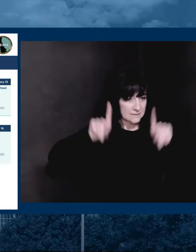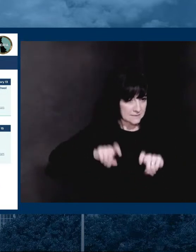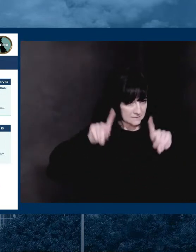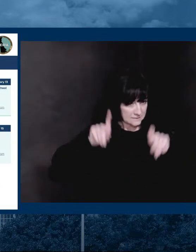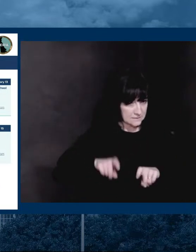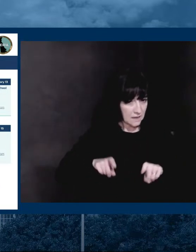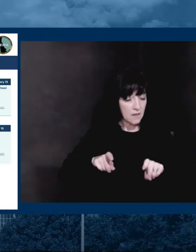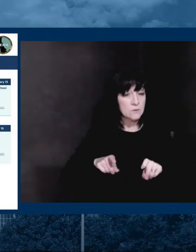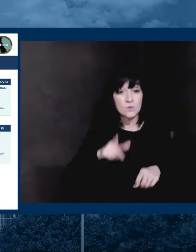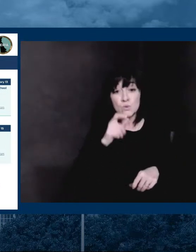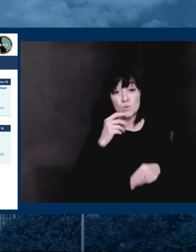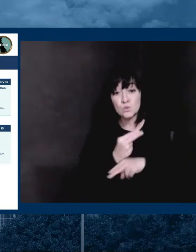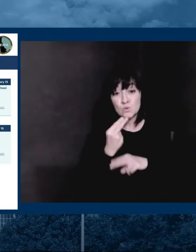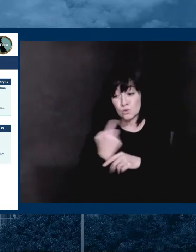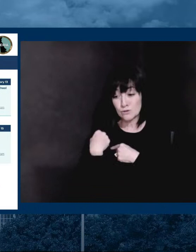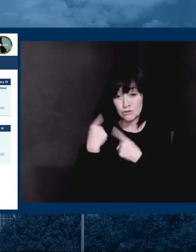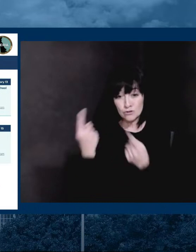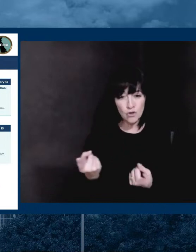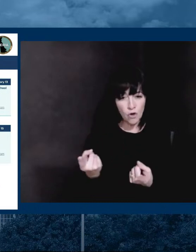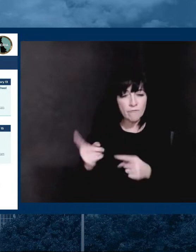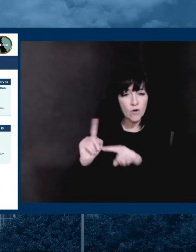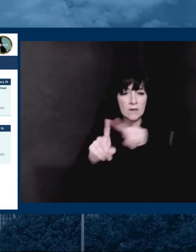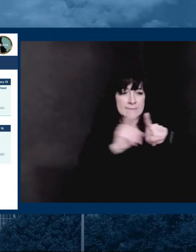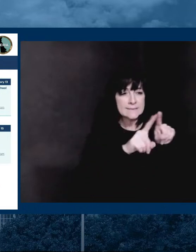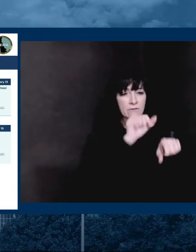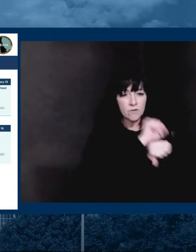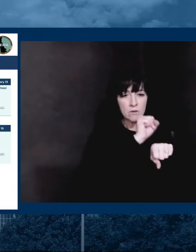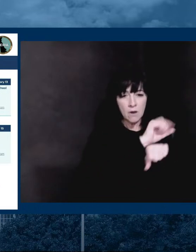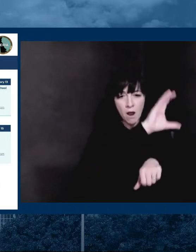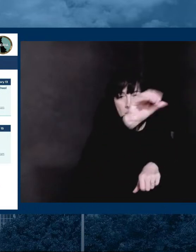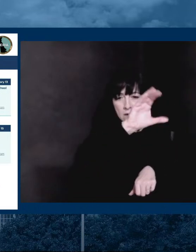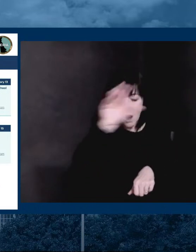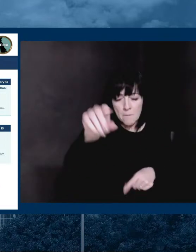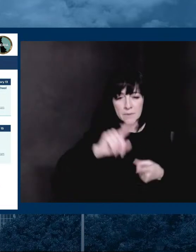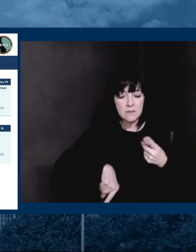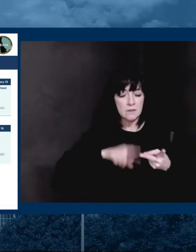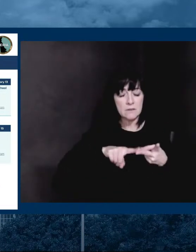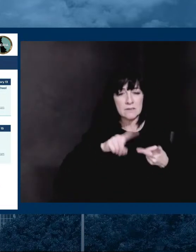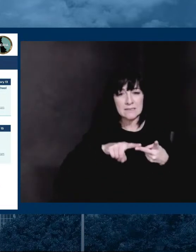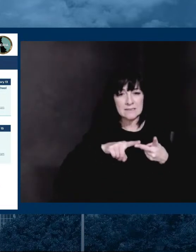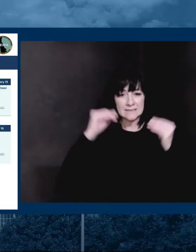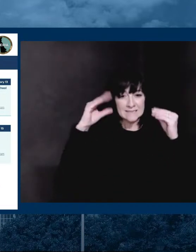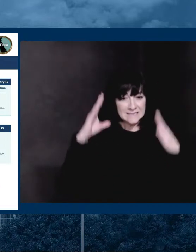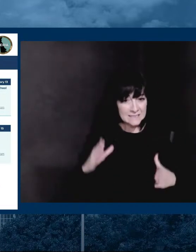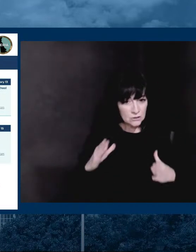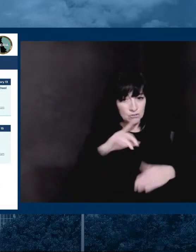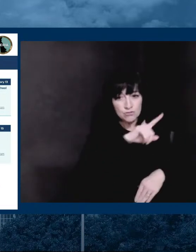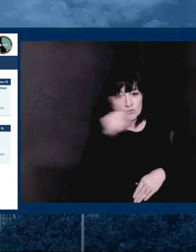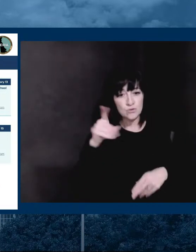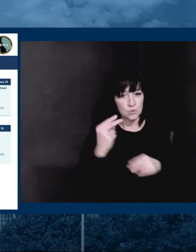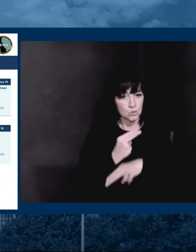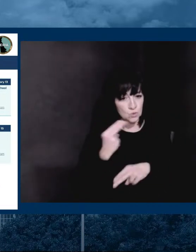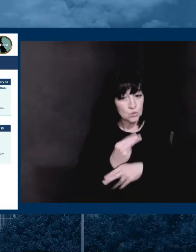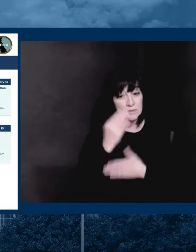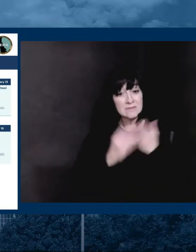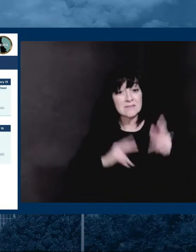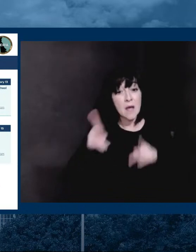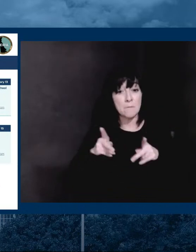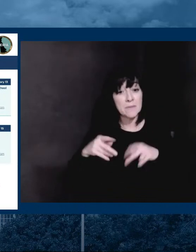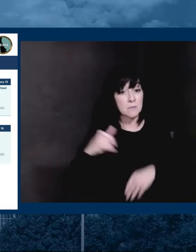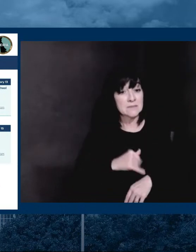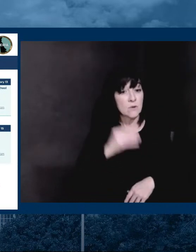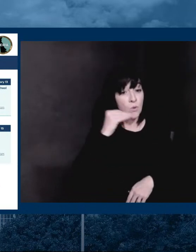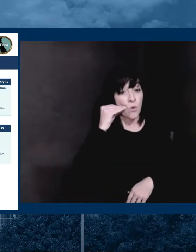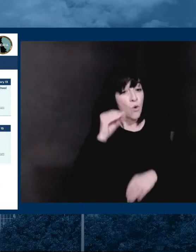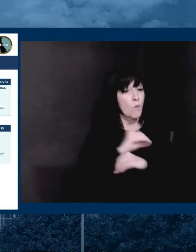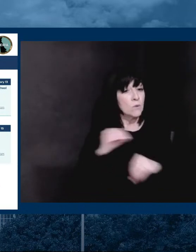different employee groups across the state. It is a very flexible, at your pace option that I think we've seen